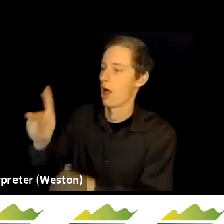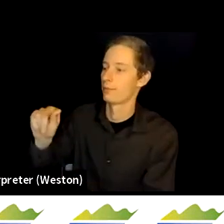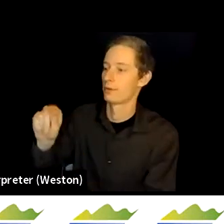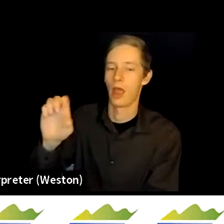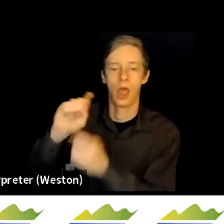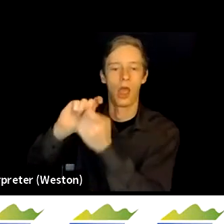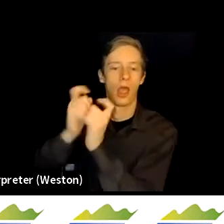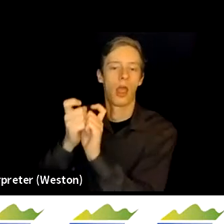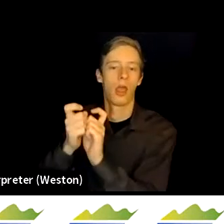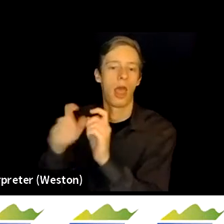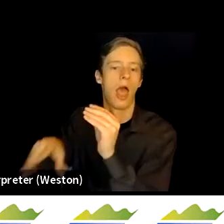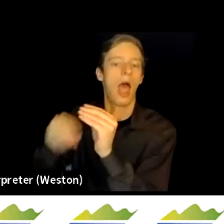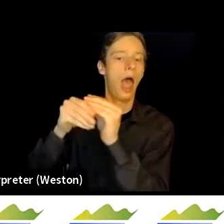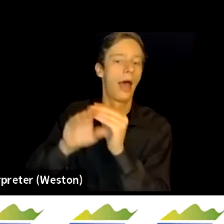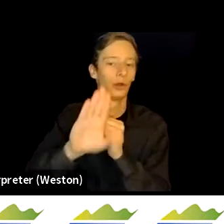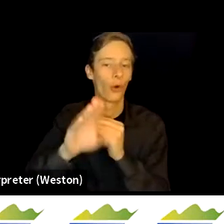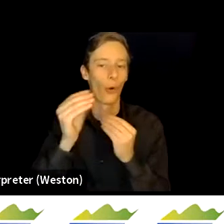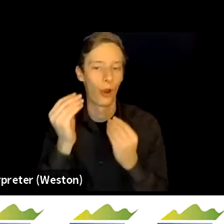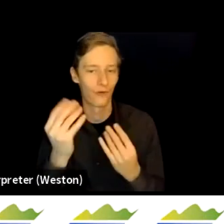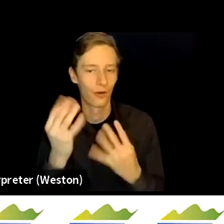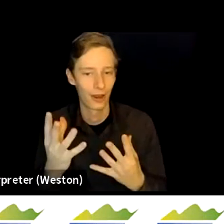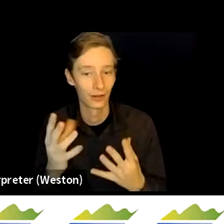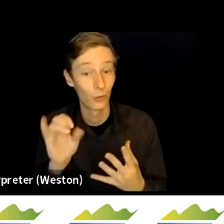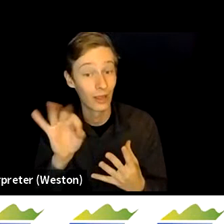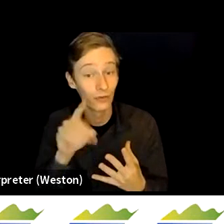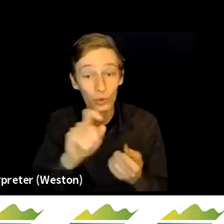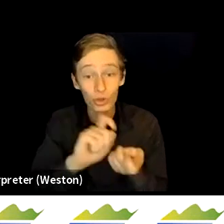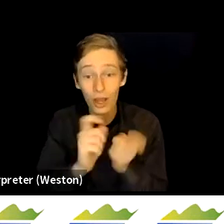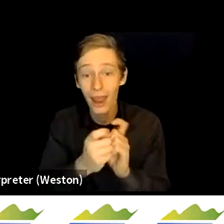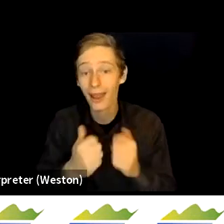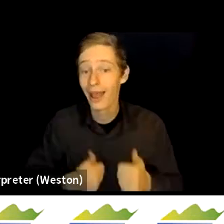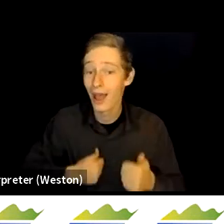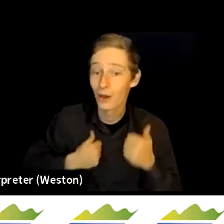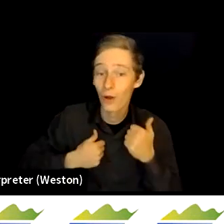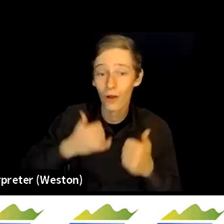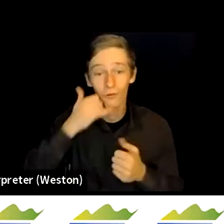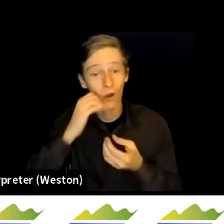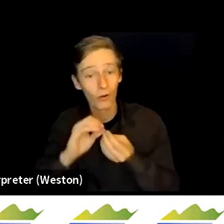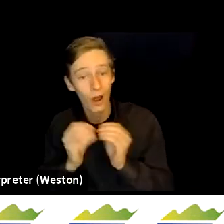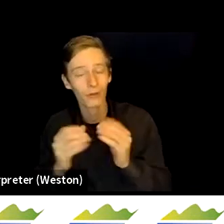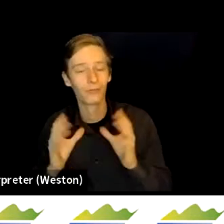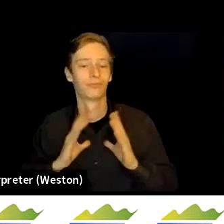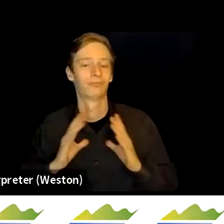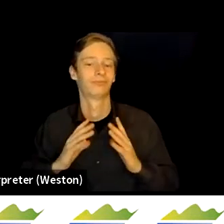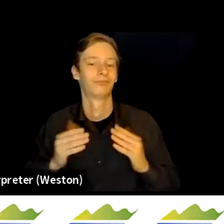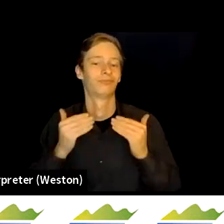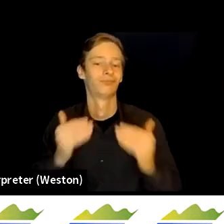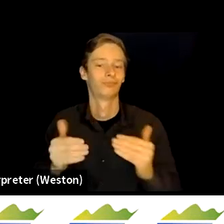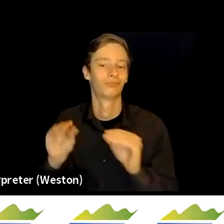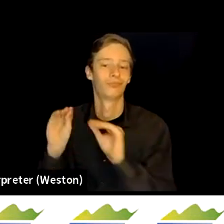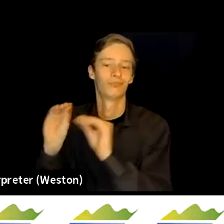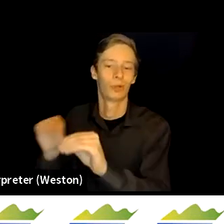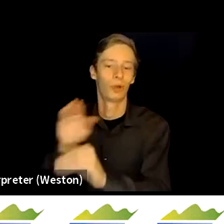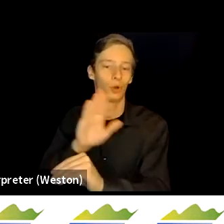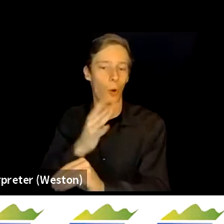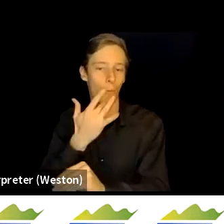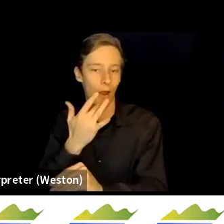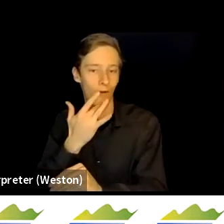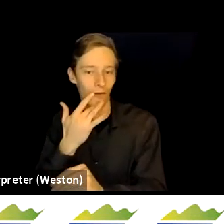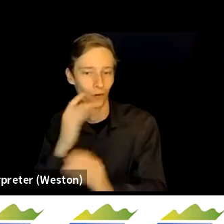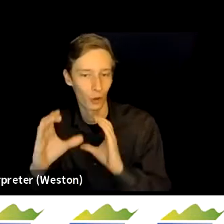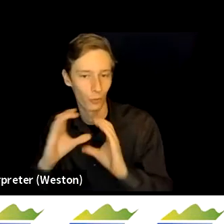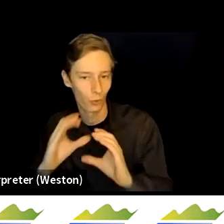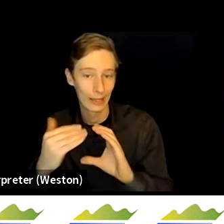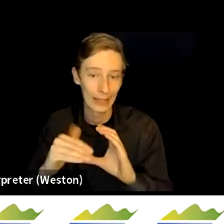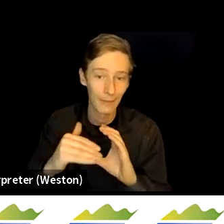So if you have any kind of changes to addresses or phone numbers, you can put in your preference for communication, whether it's email